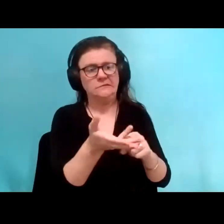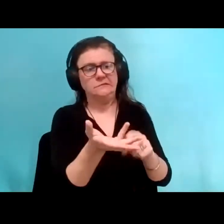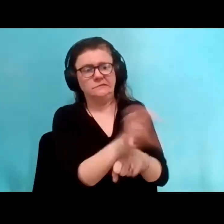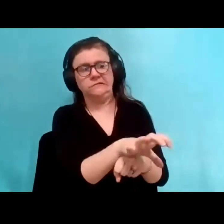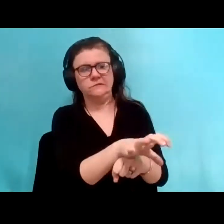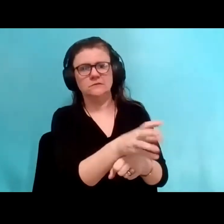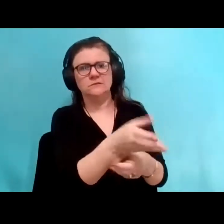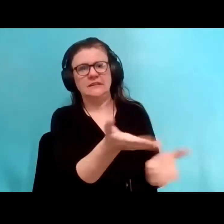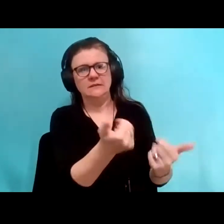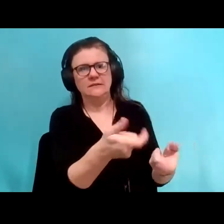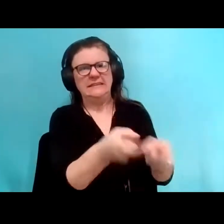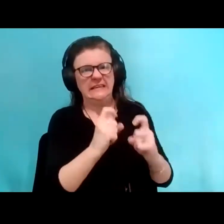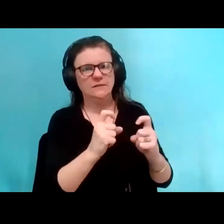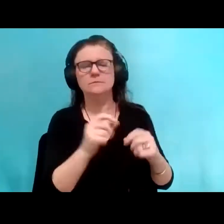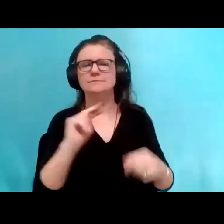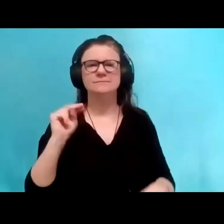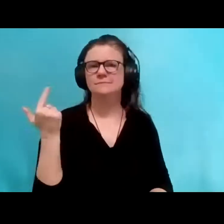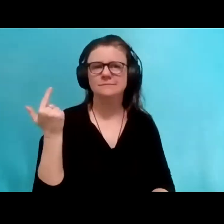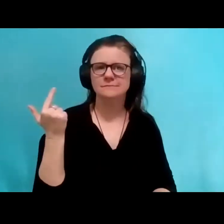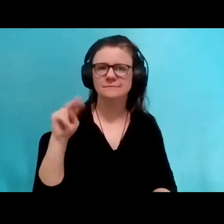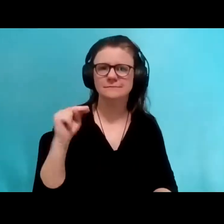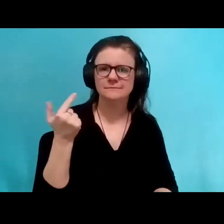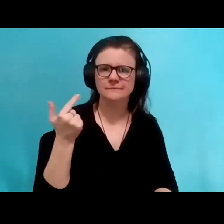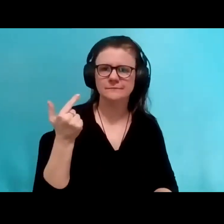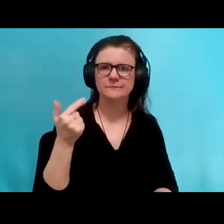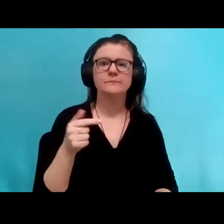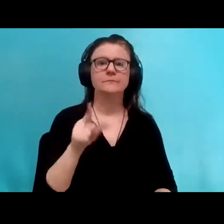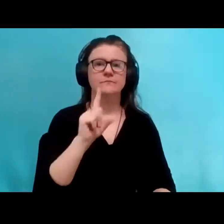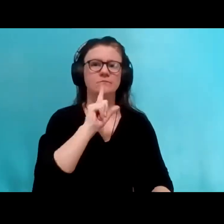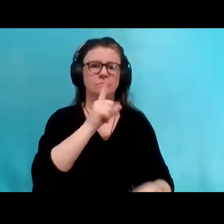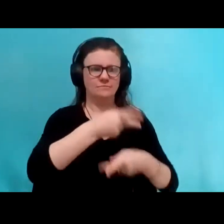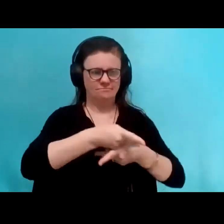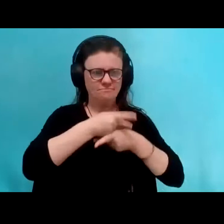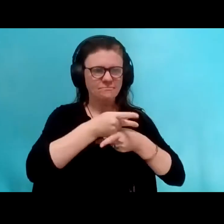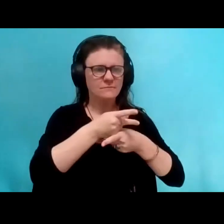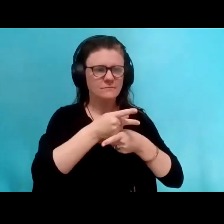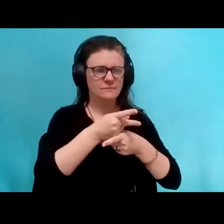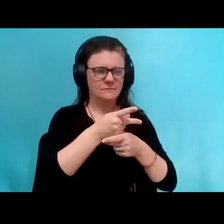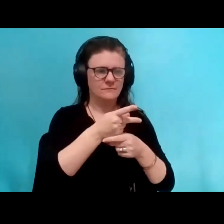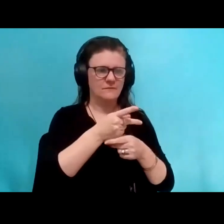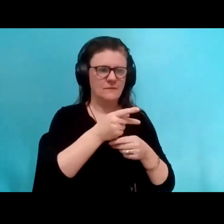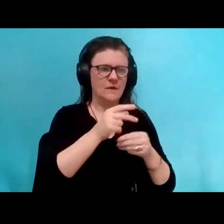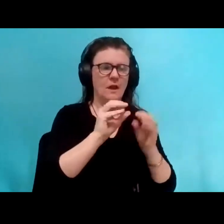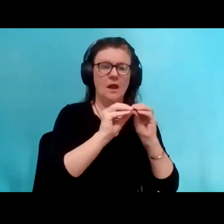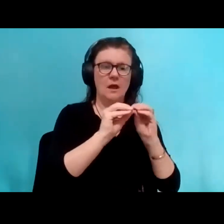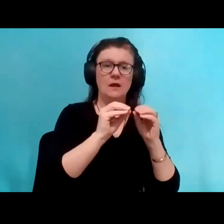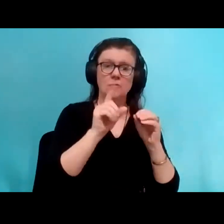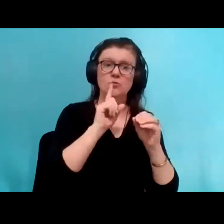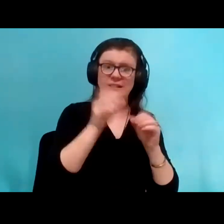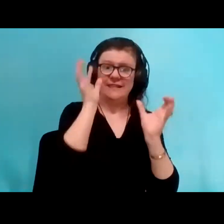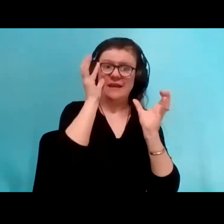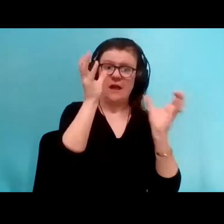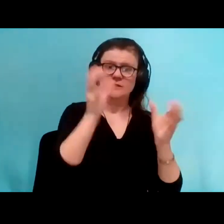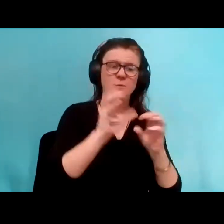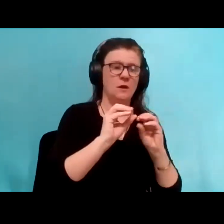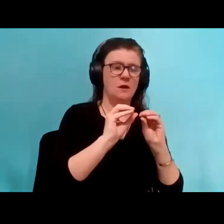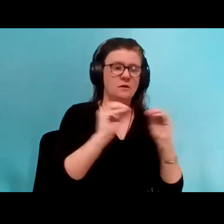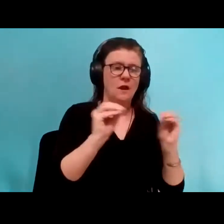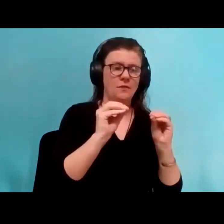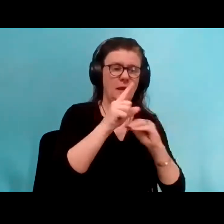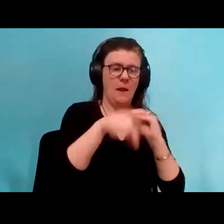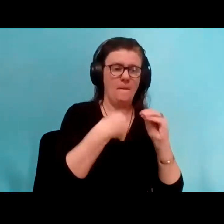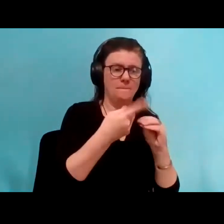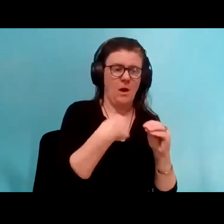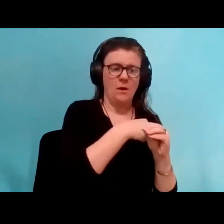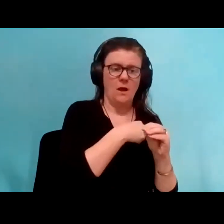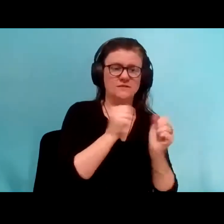So any such initiatives should be undertaken within the framework of nothing about us without us. So qualitative assessment should